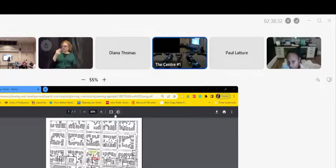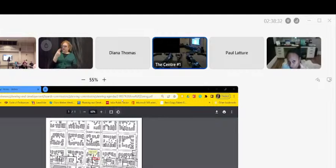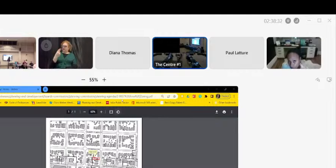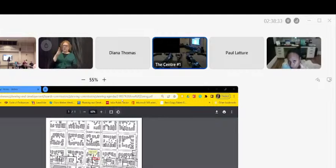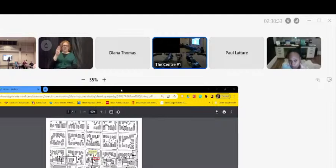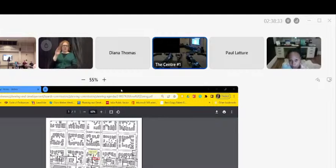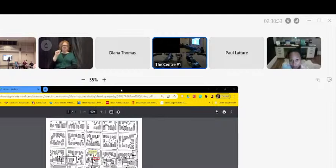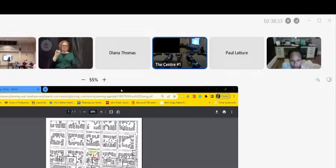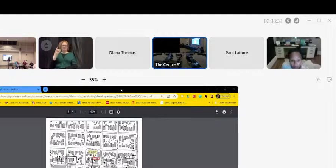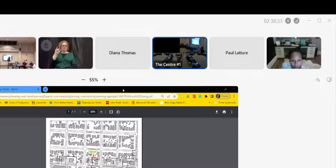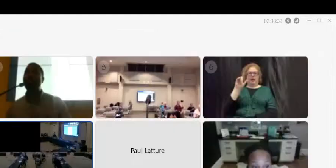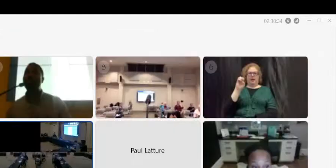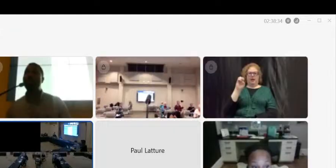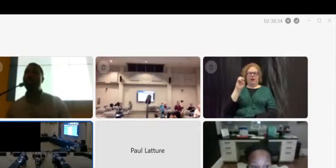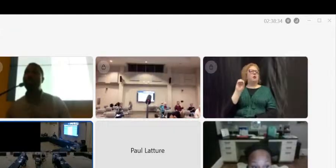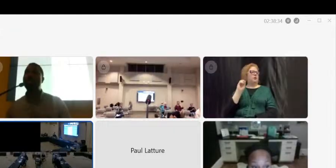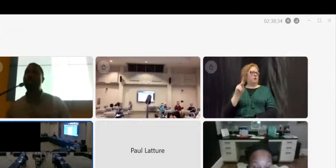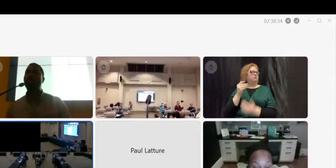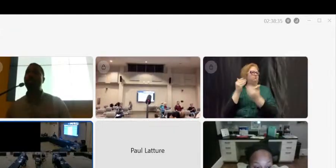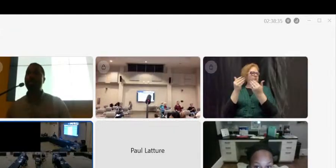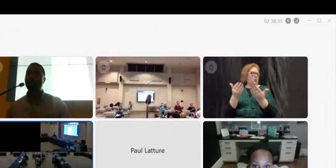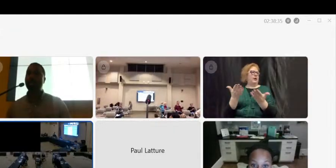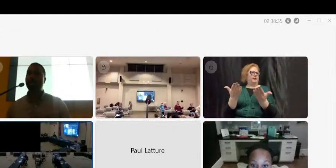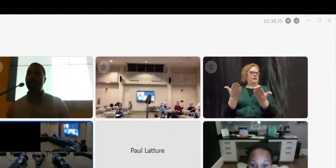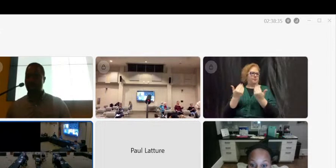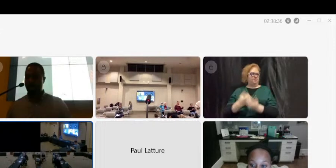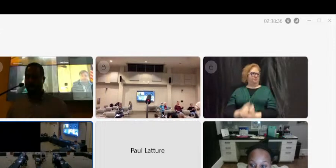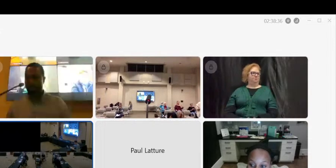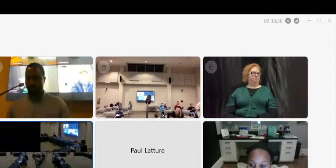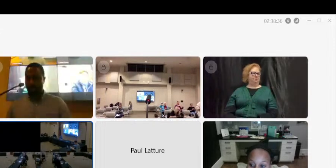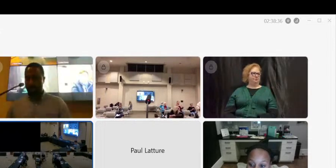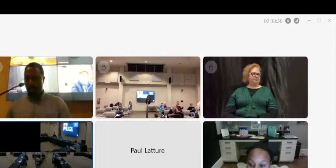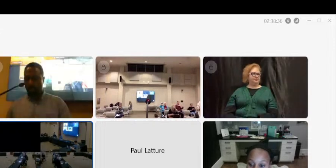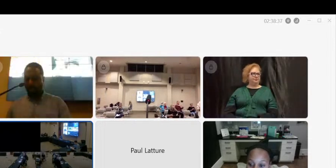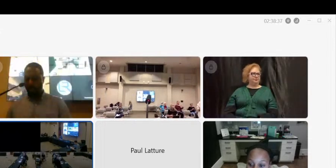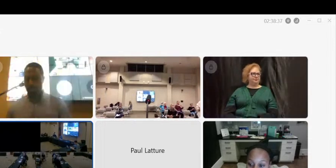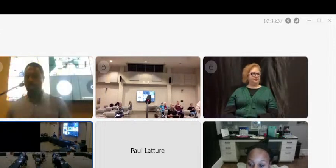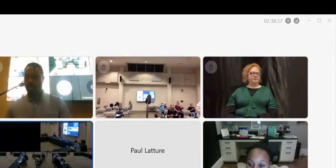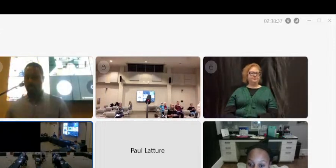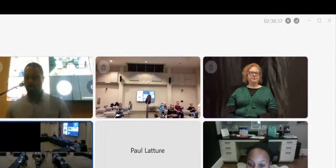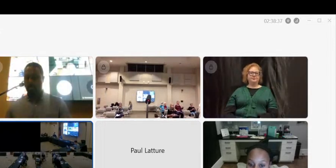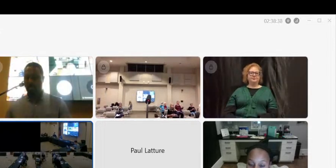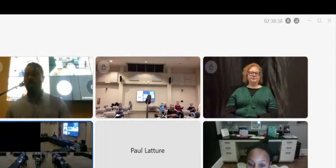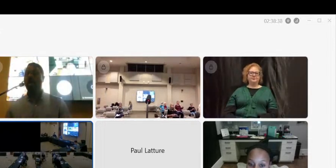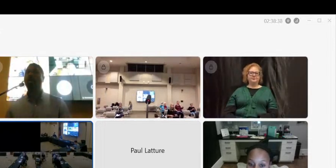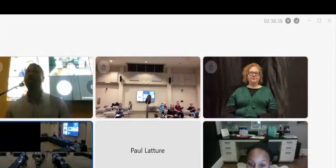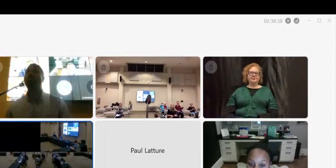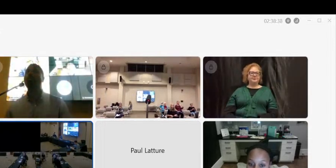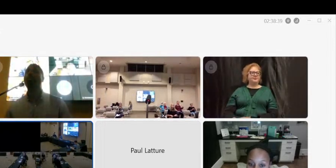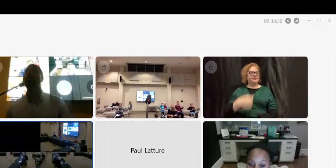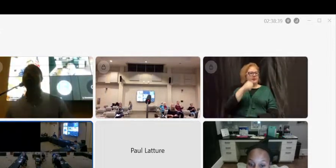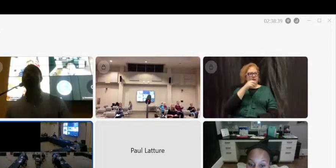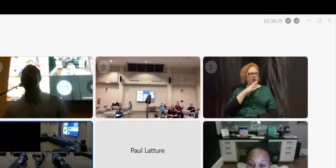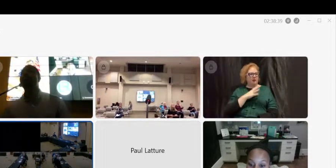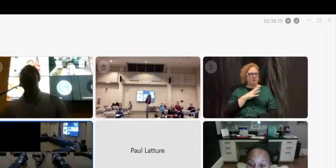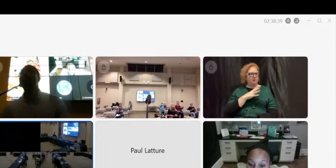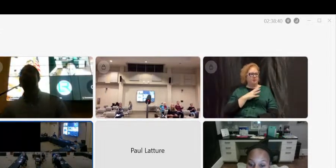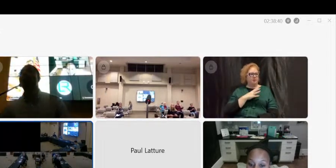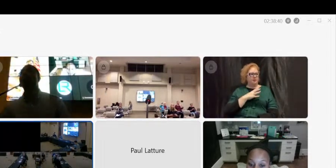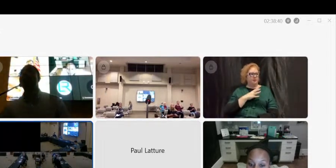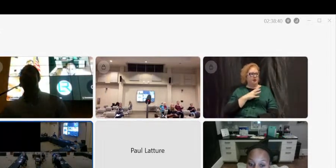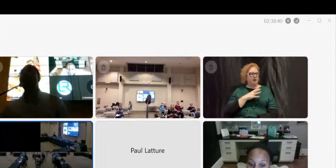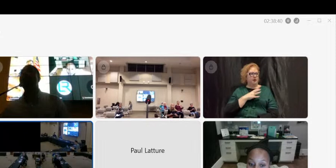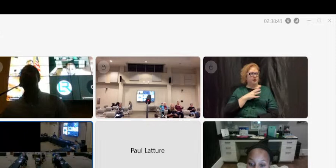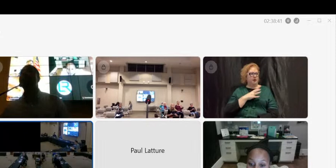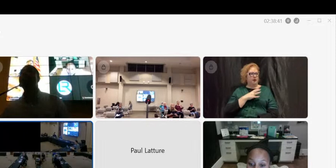Okay, yes. Ms. Bailey, please come on up here. So, madam, are you deferring